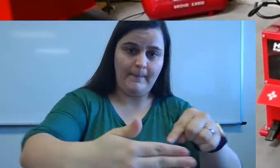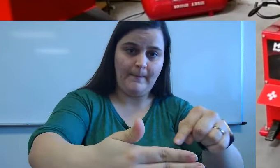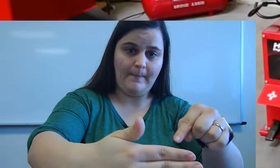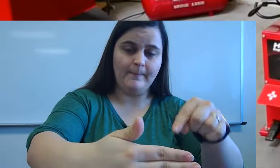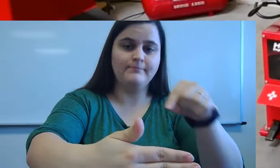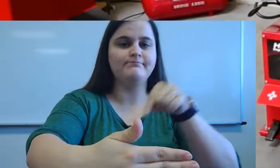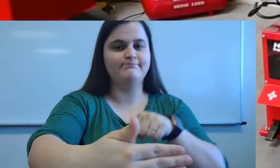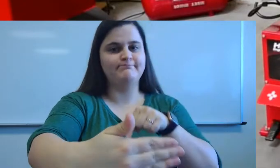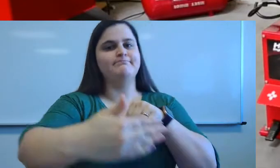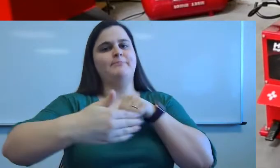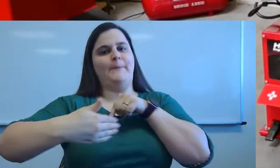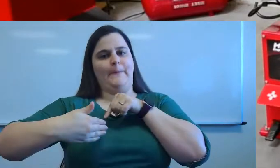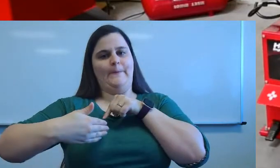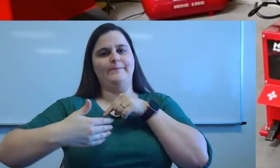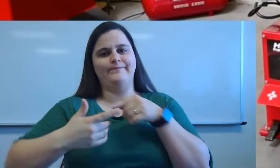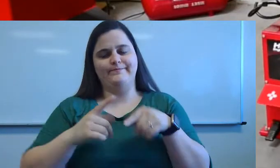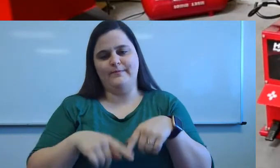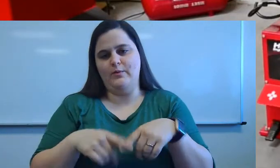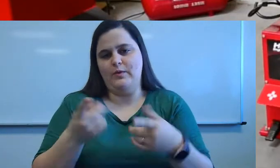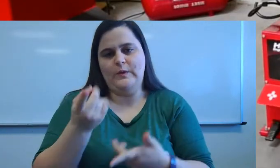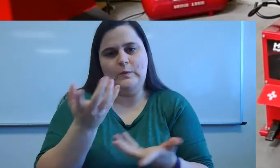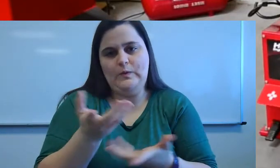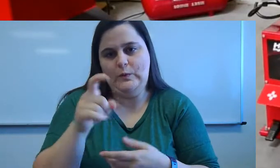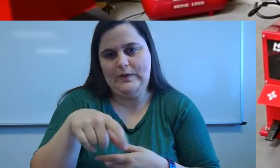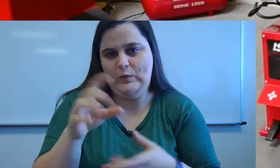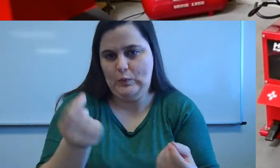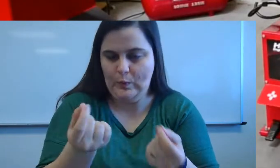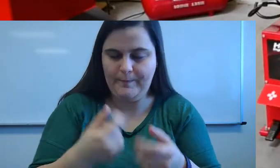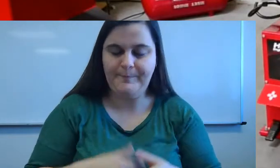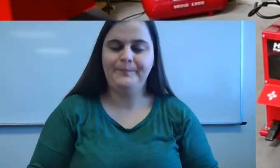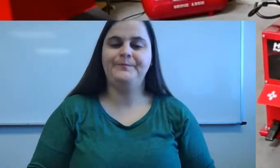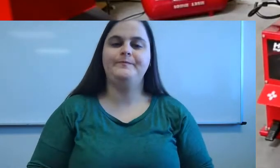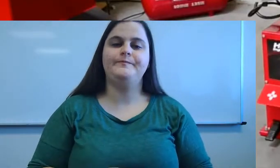or backwards, depending on what we need to do.